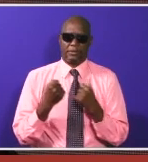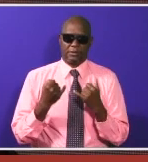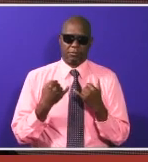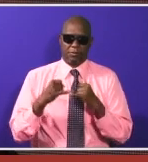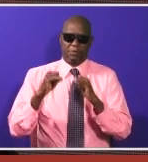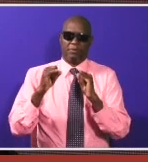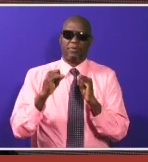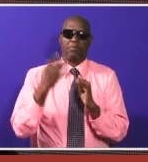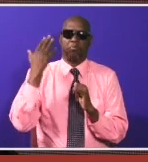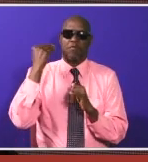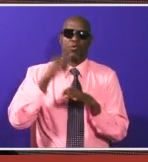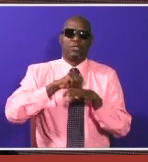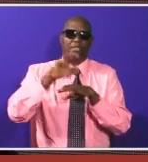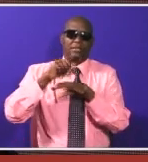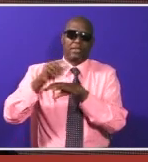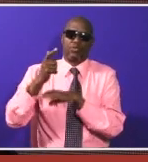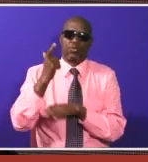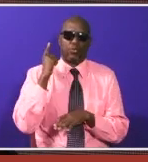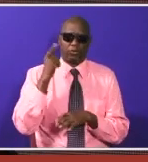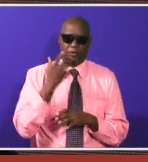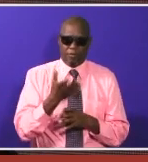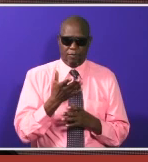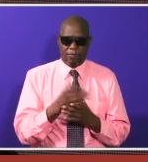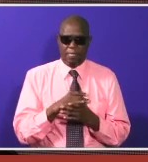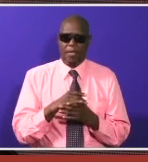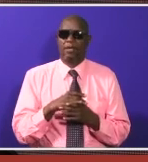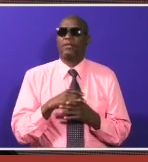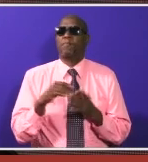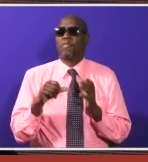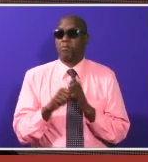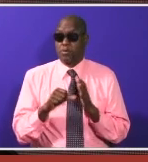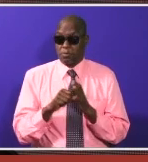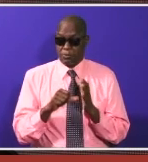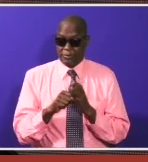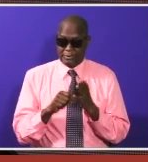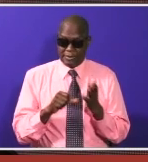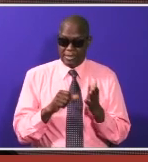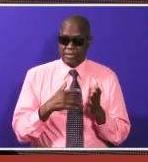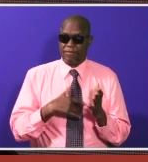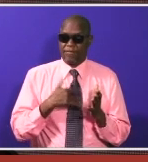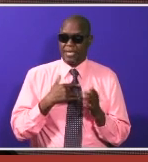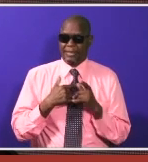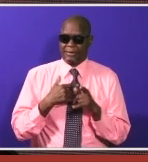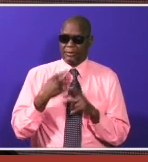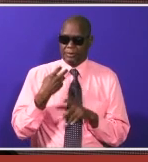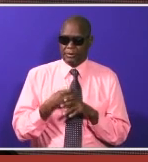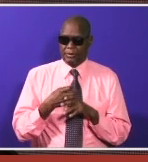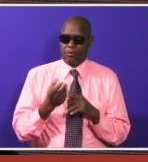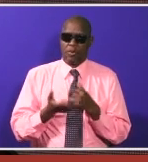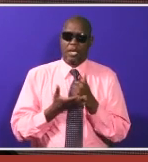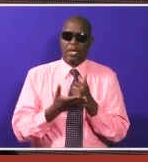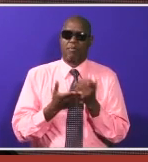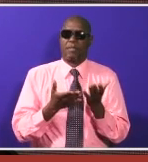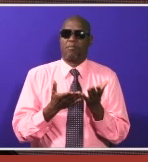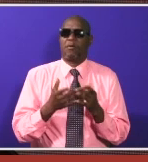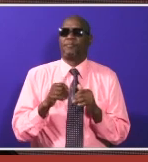we share with them on a regular basis. Where they have problems and where they feel the circulars are a bit difficult, we are able to help them or show